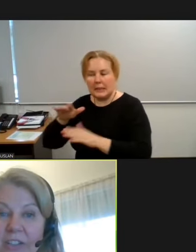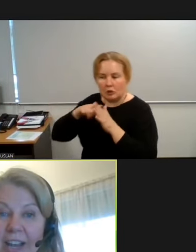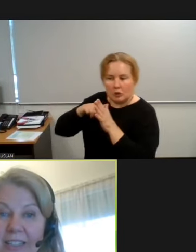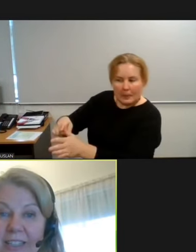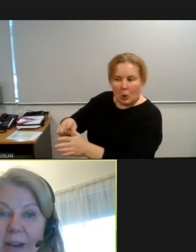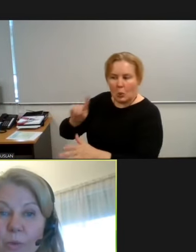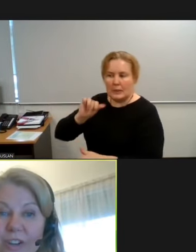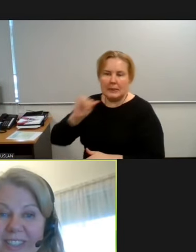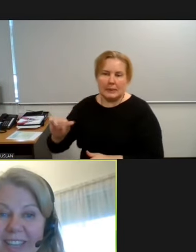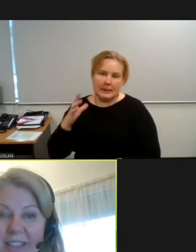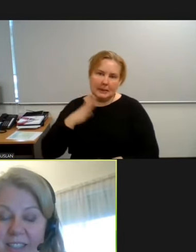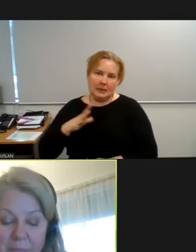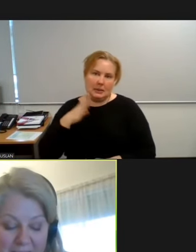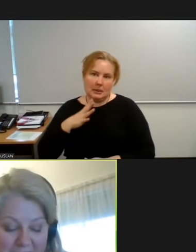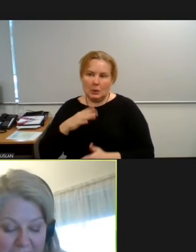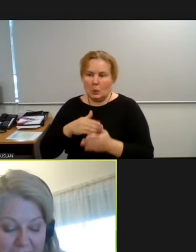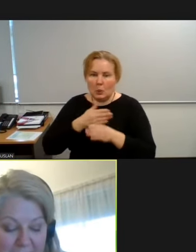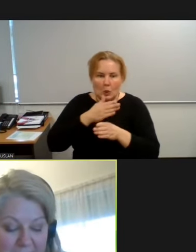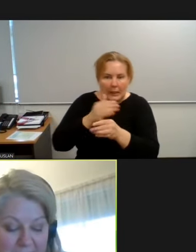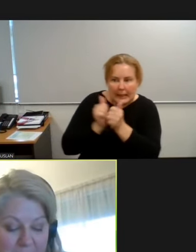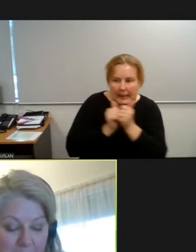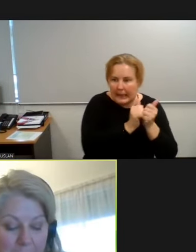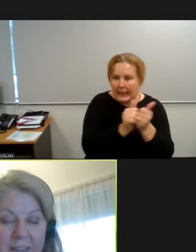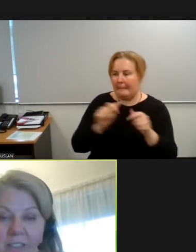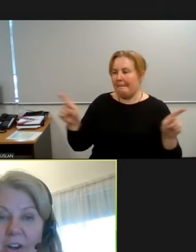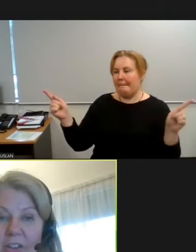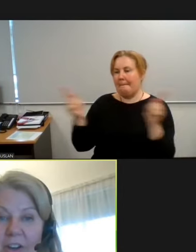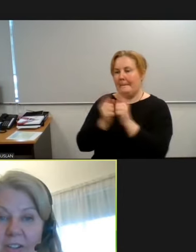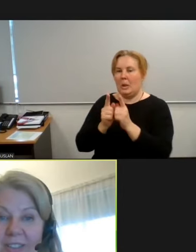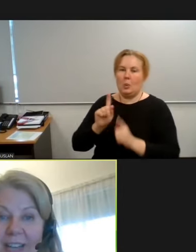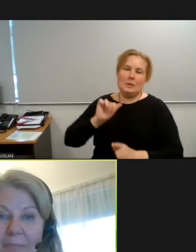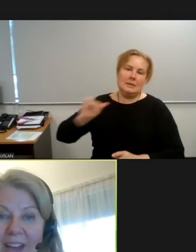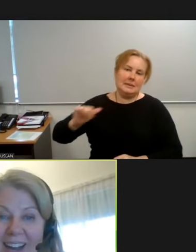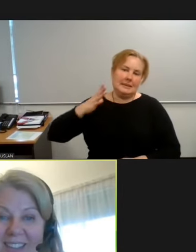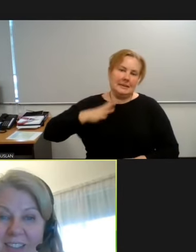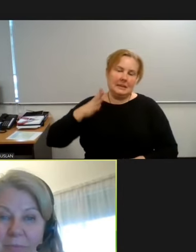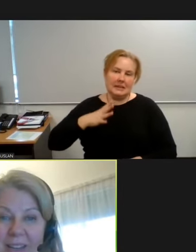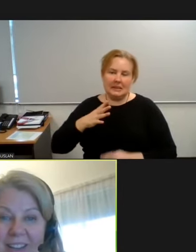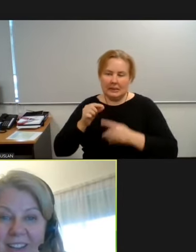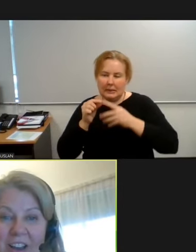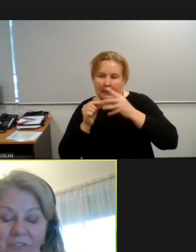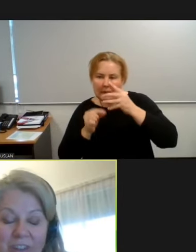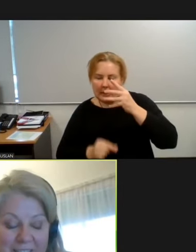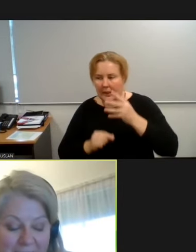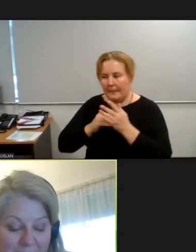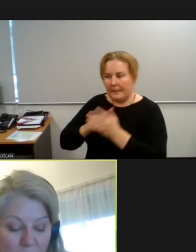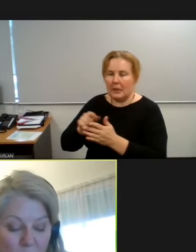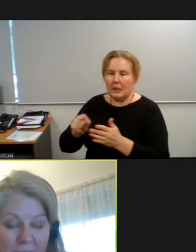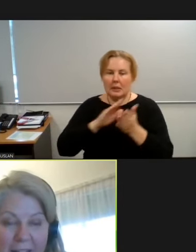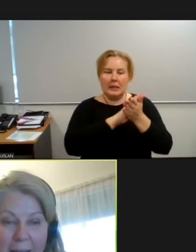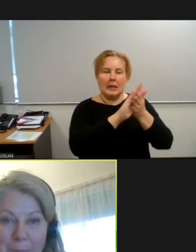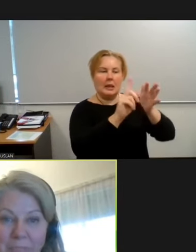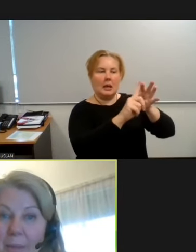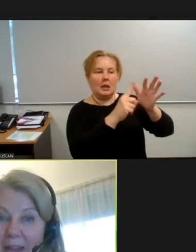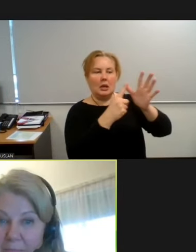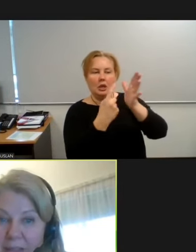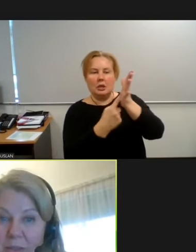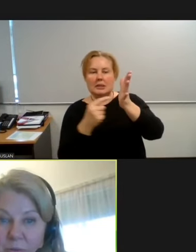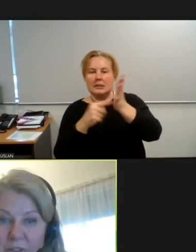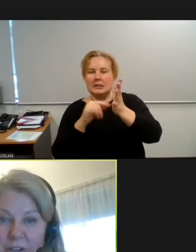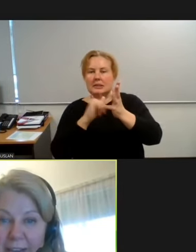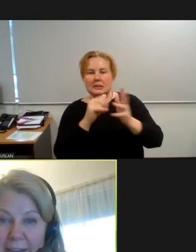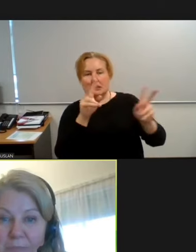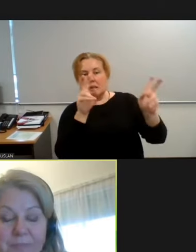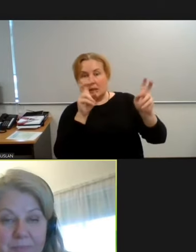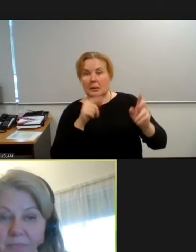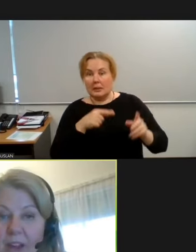in and work together to meet their needs. So those HEARTs have been running for about a month